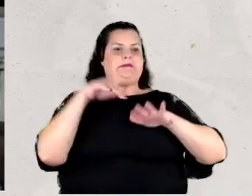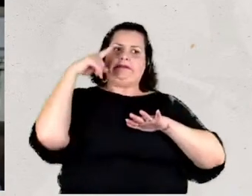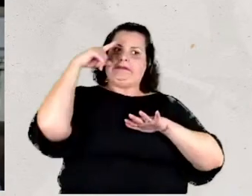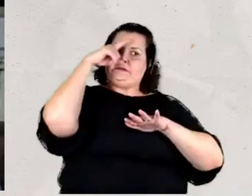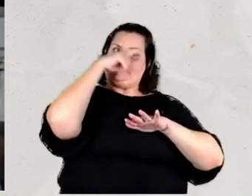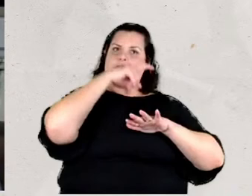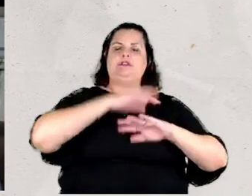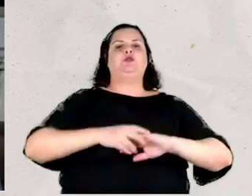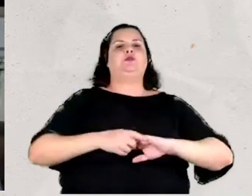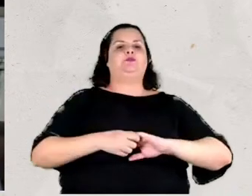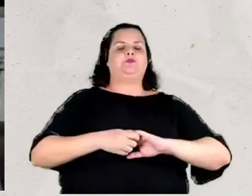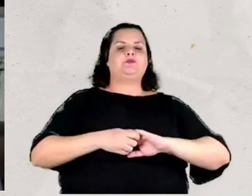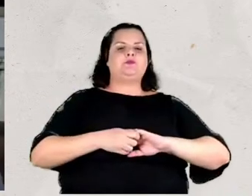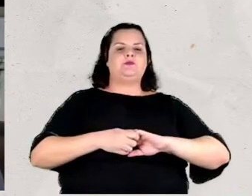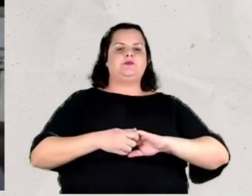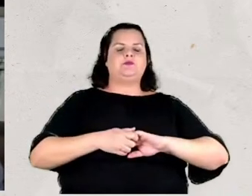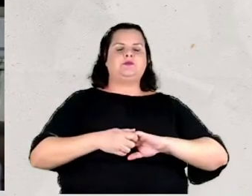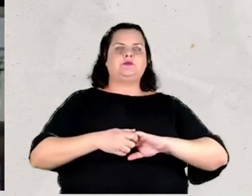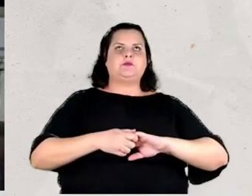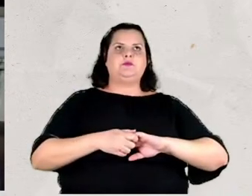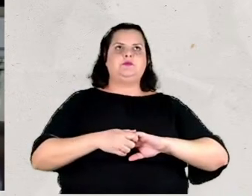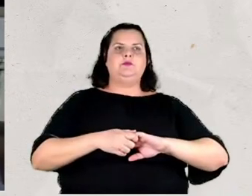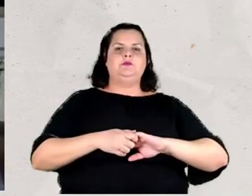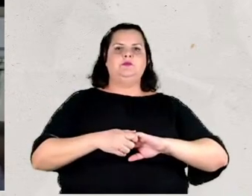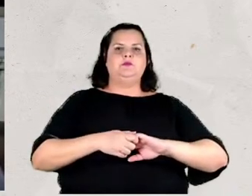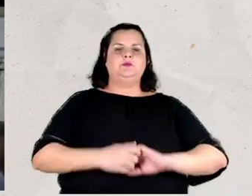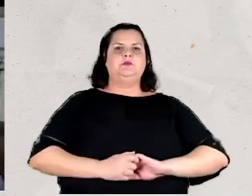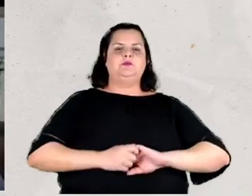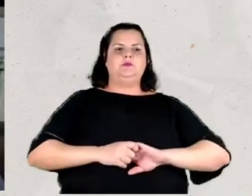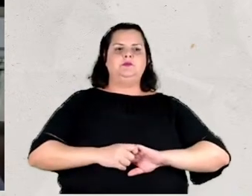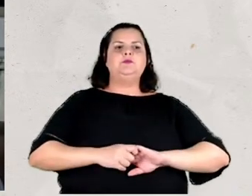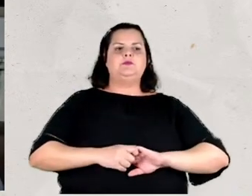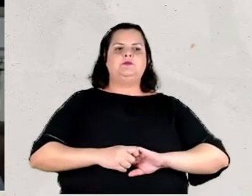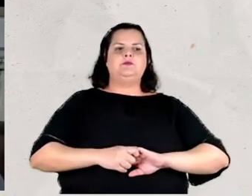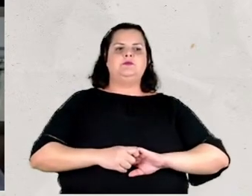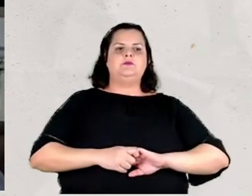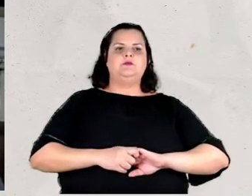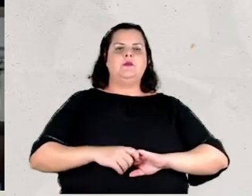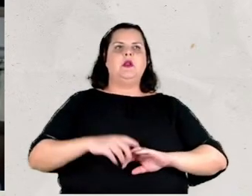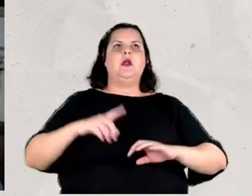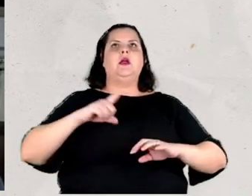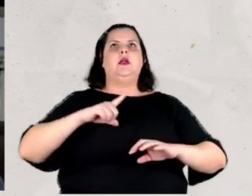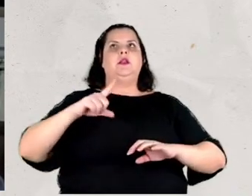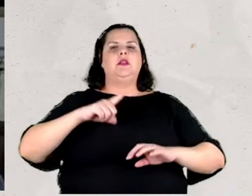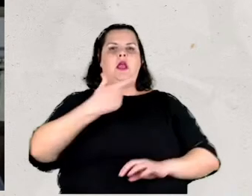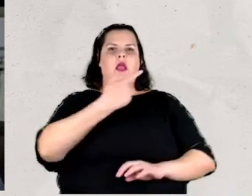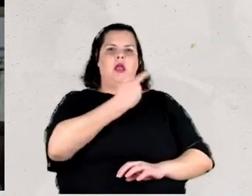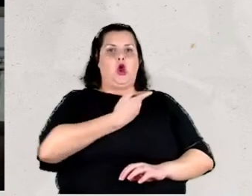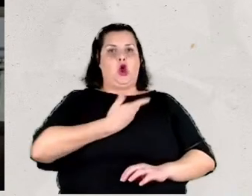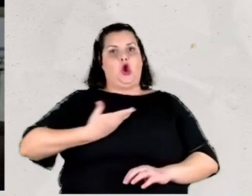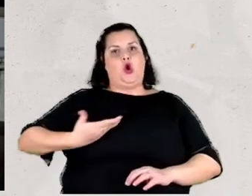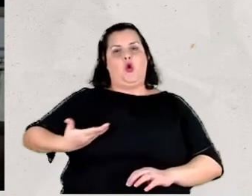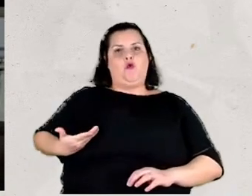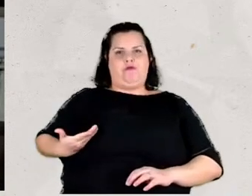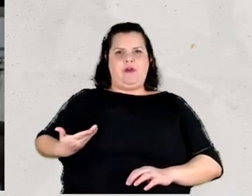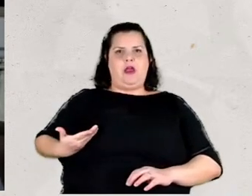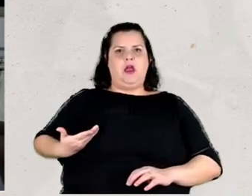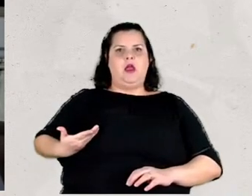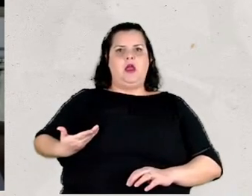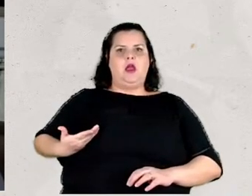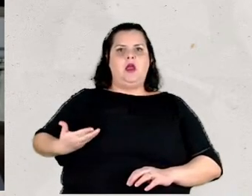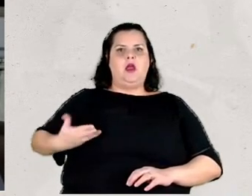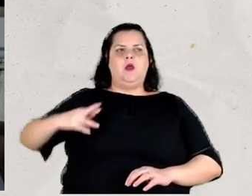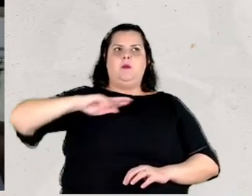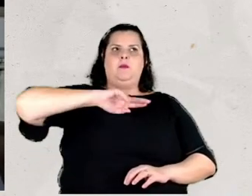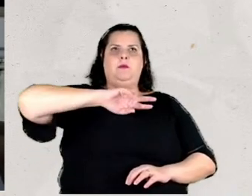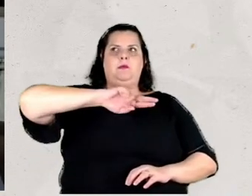seguinte. Sendo que muitos governos ocidentais com altos níveis de